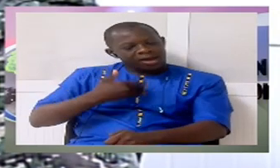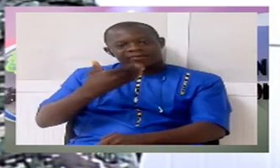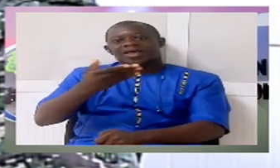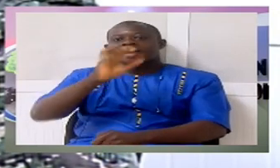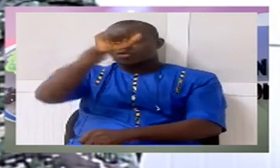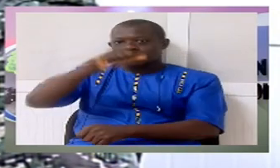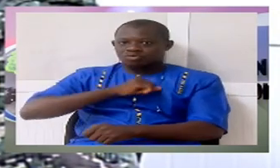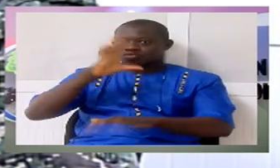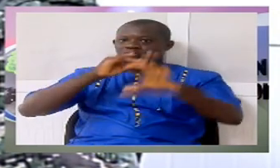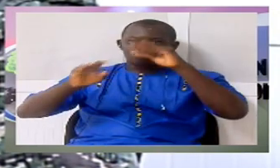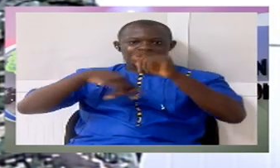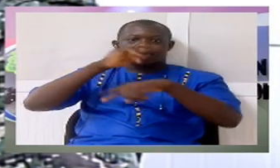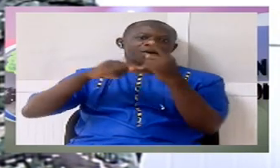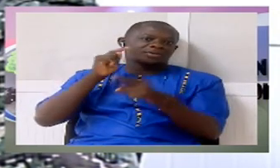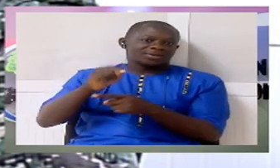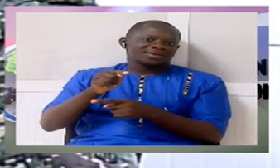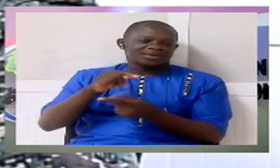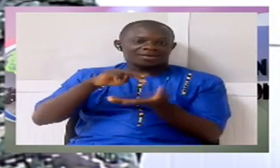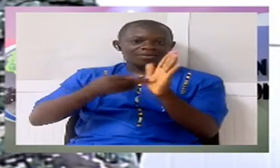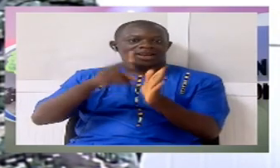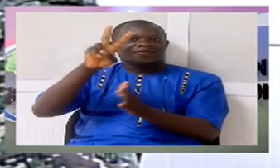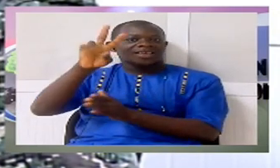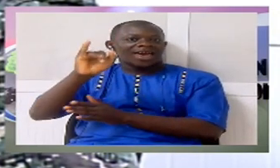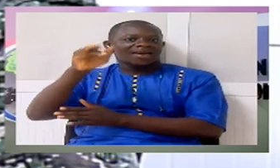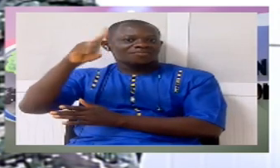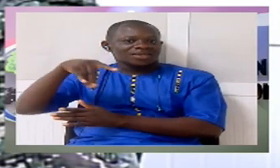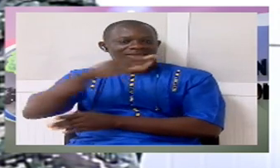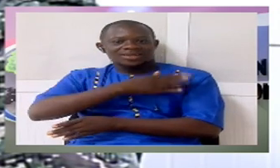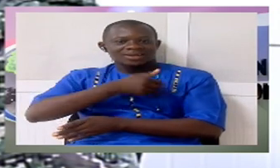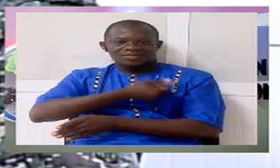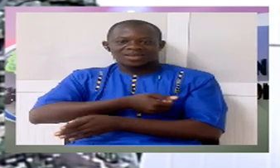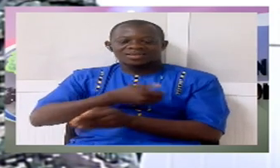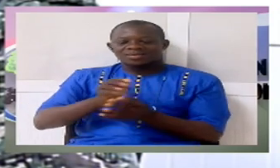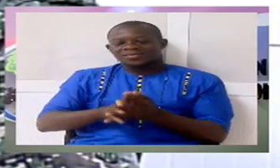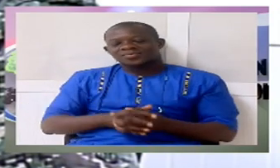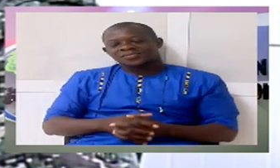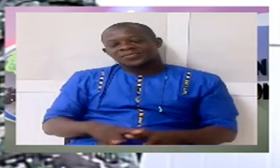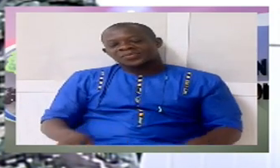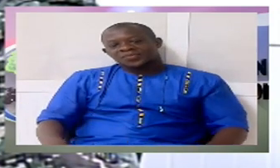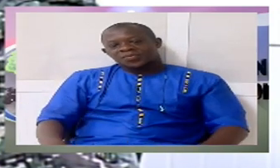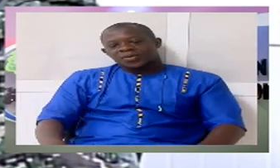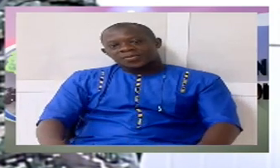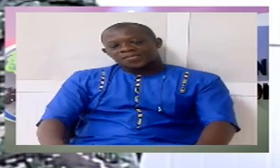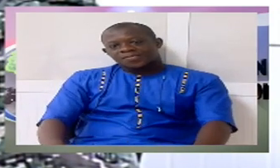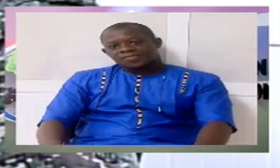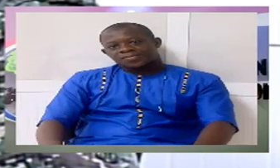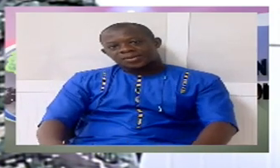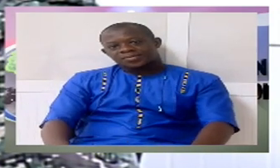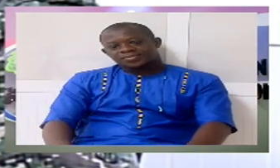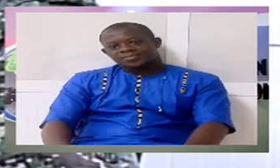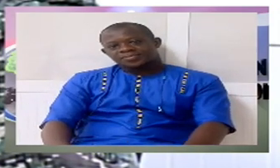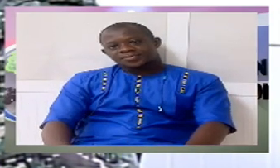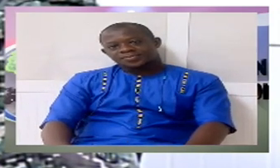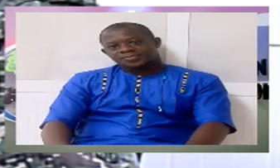sa wax dal moy ne Yaya Jammeh dafa joxe ndigal ne sa yo xamé ne mu ngey romba nit te borom jogu taxaw rek da ngeen wara